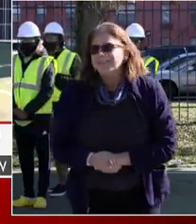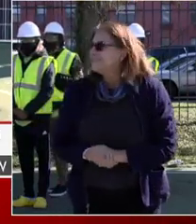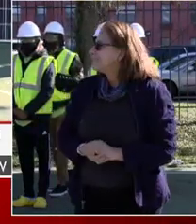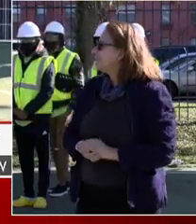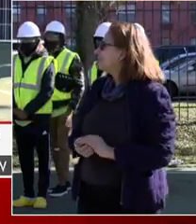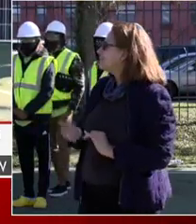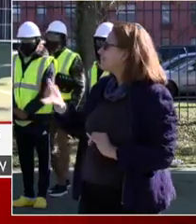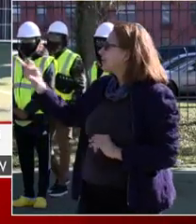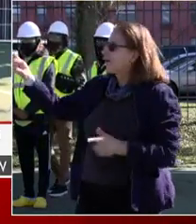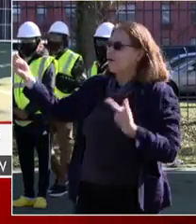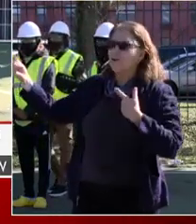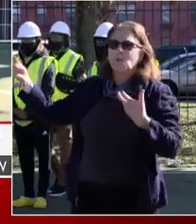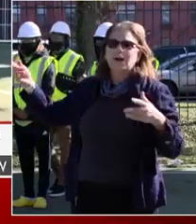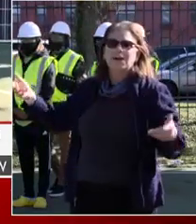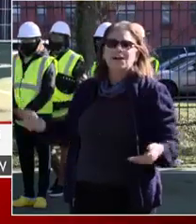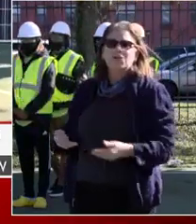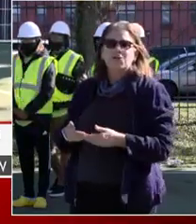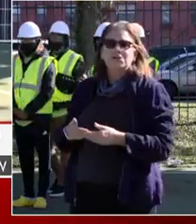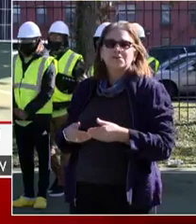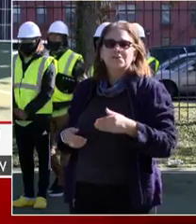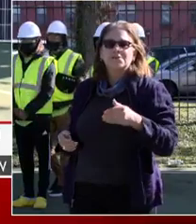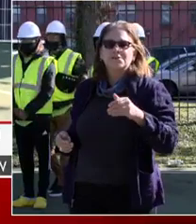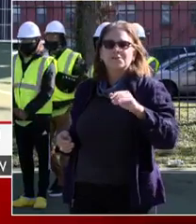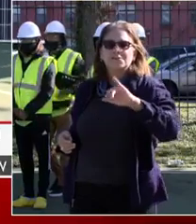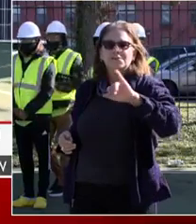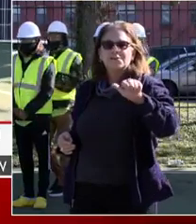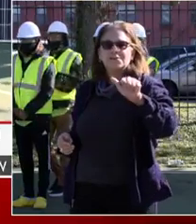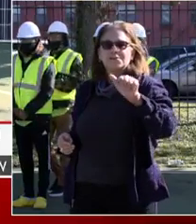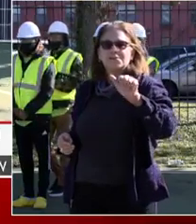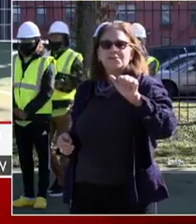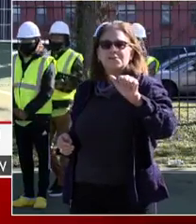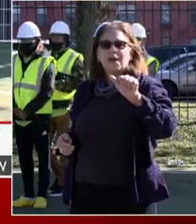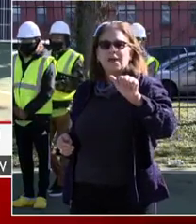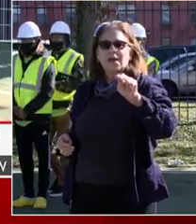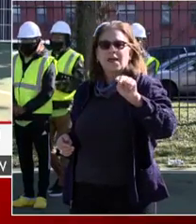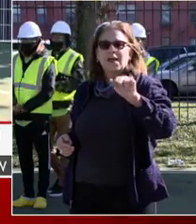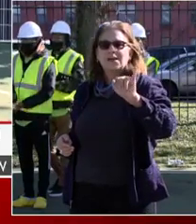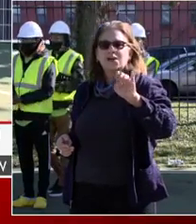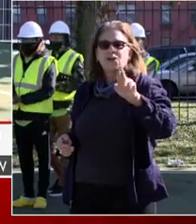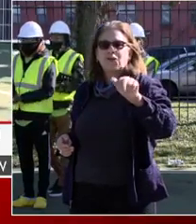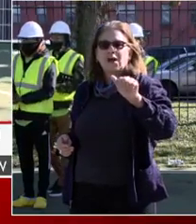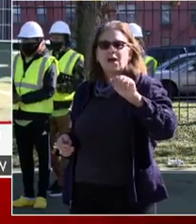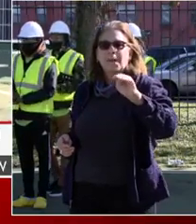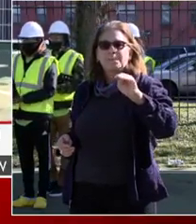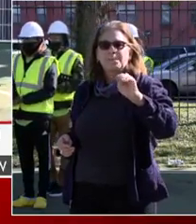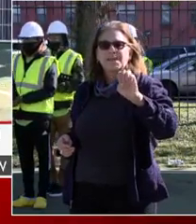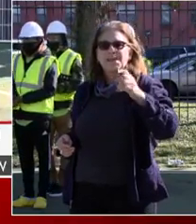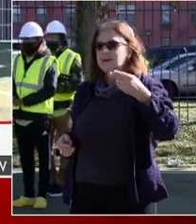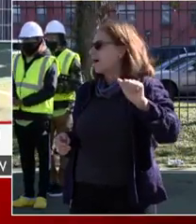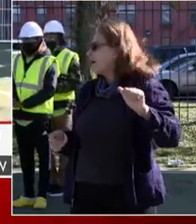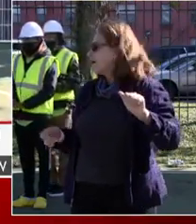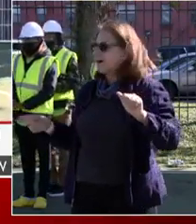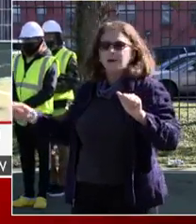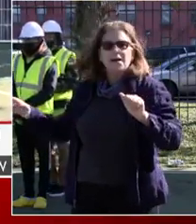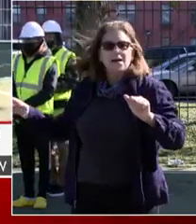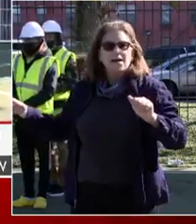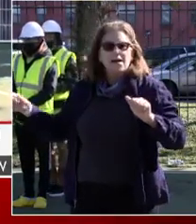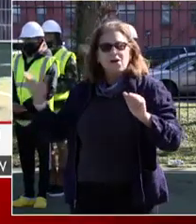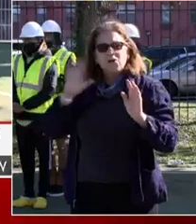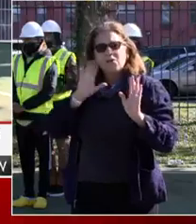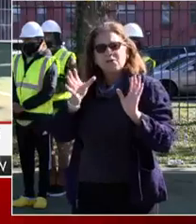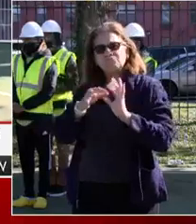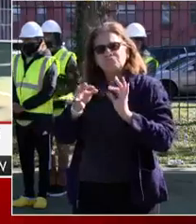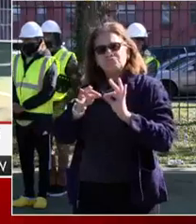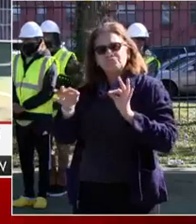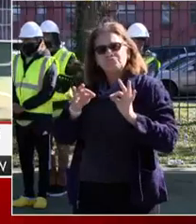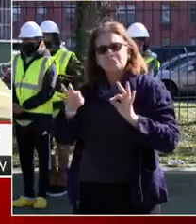Yanira Menjivar. Please, por favor, venga, señora. Gracias. Ella va a hablar un poco de su experiencia en el programa. She's going to speak about her